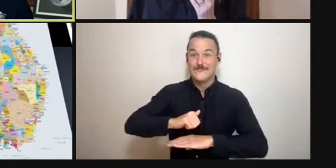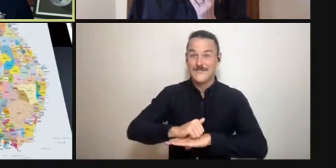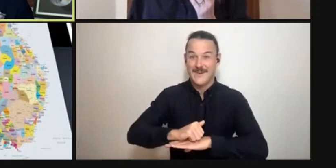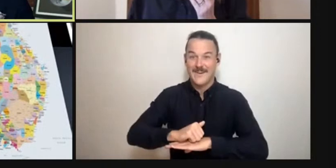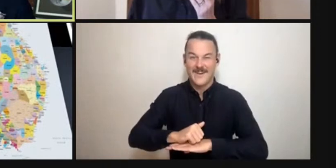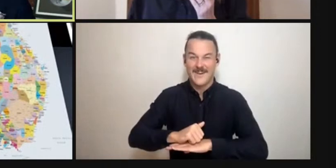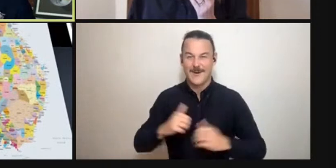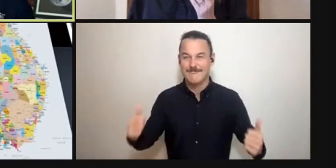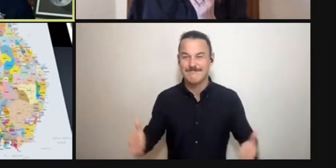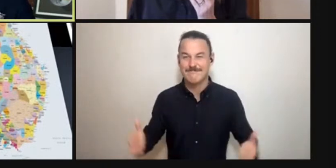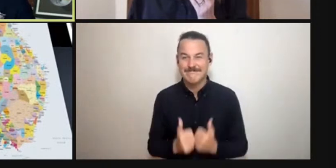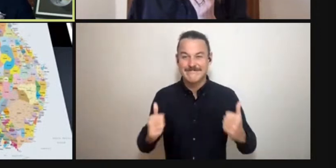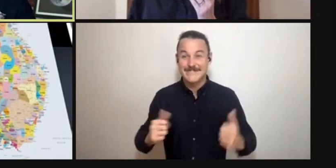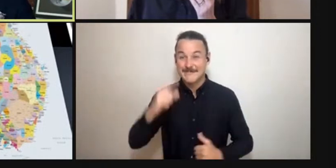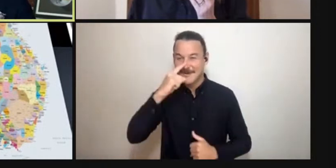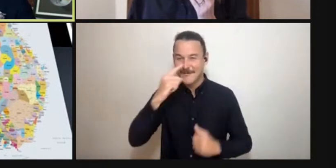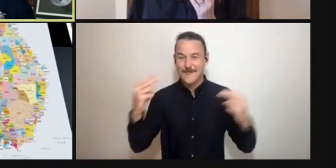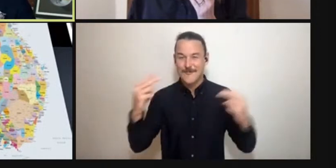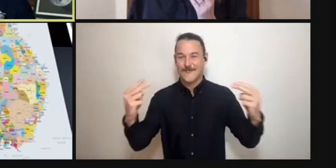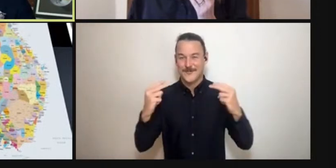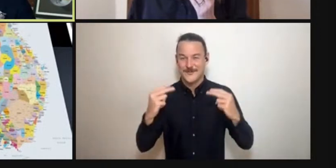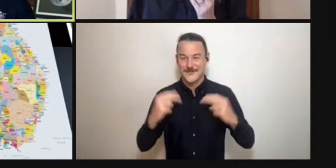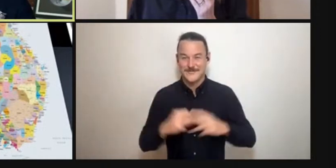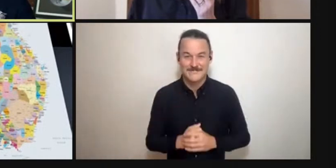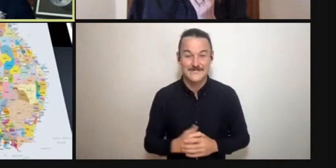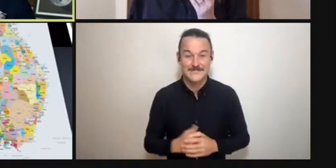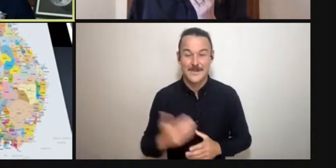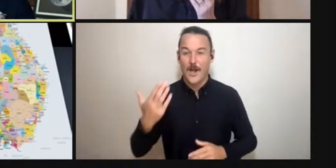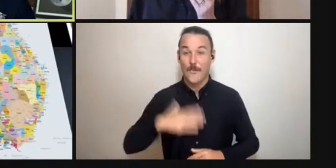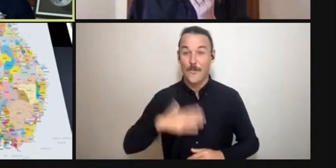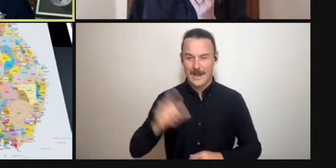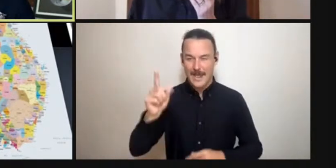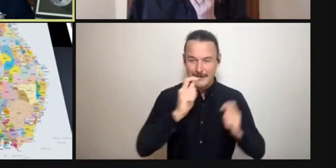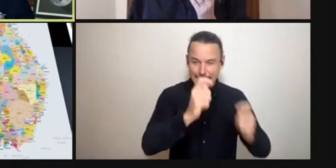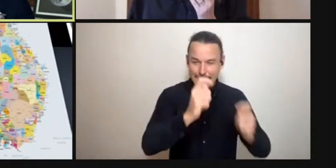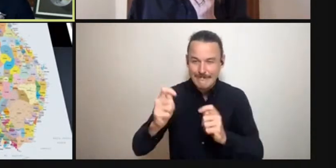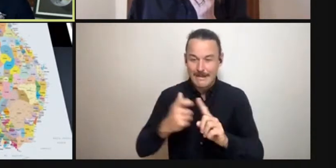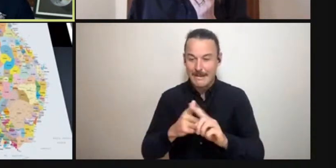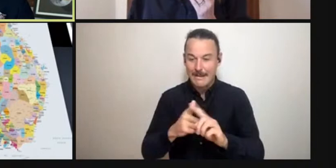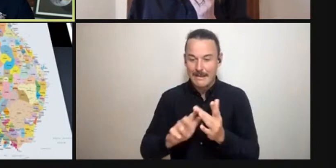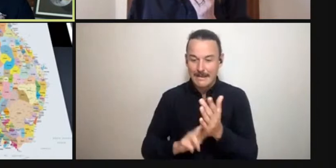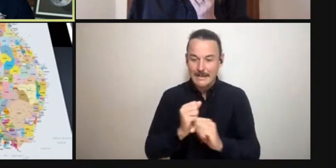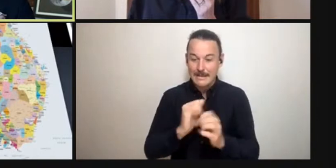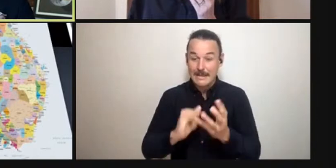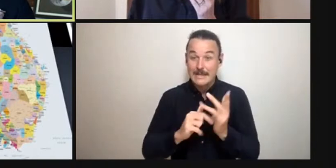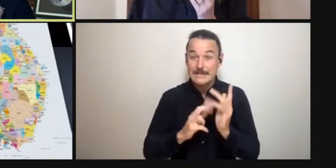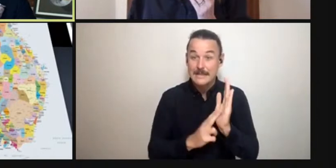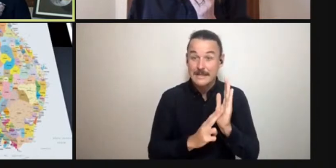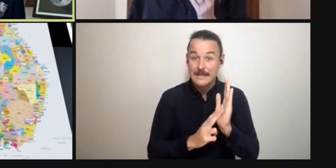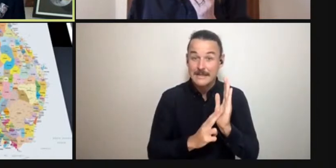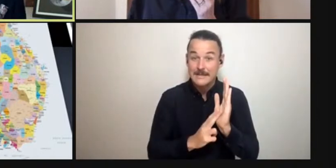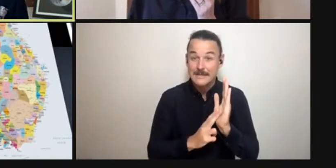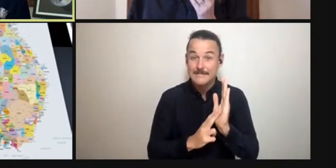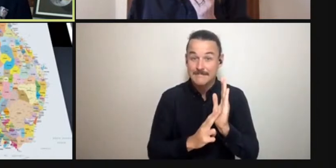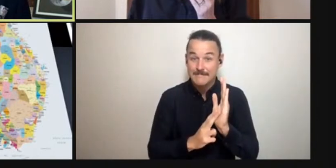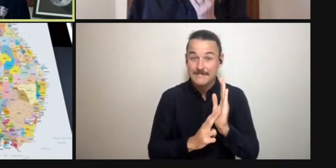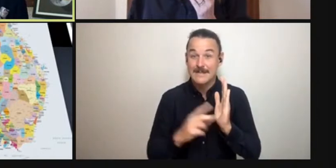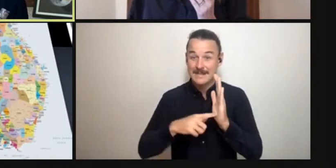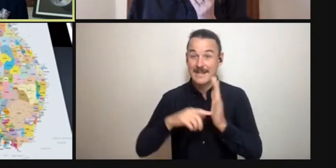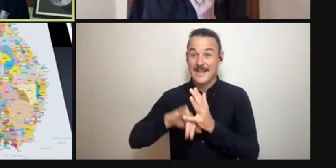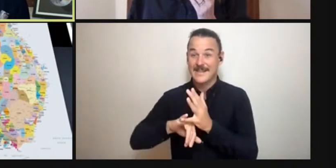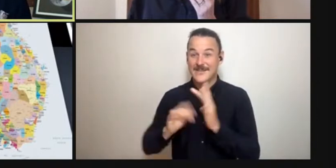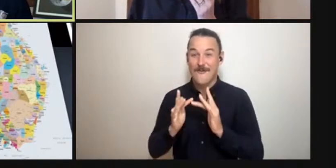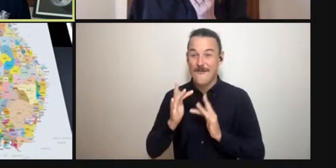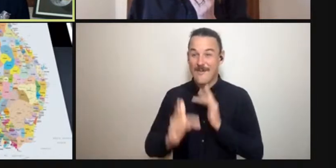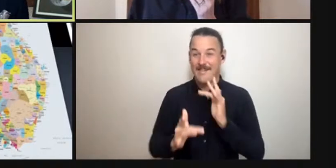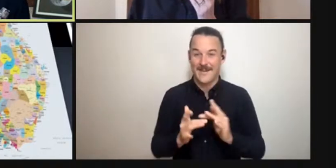I want to give some shout outs. So thank you to Kingston in Tasmania. No, Kingston TS online